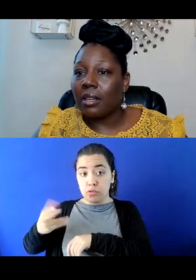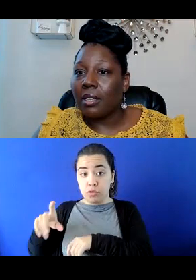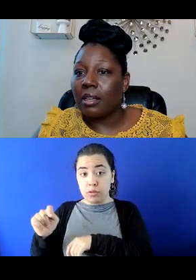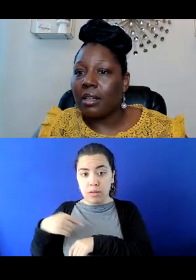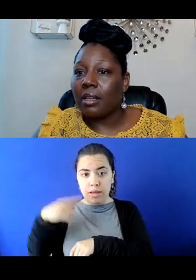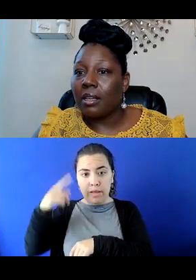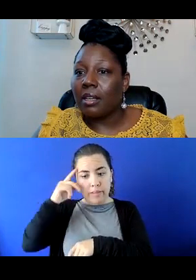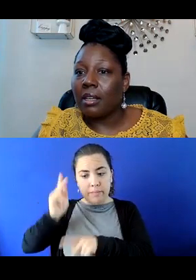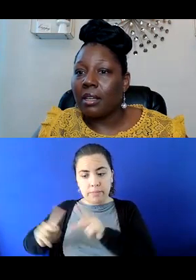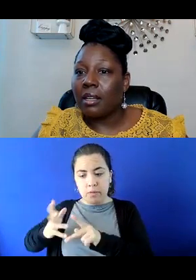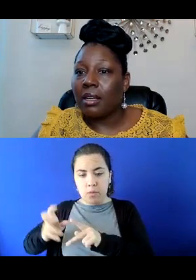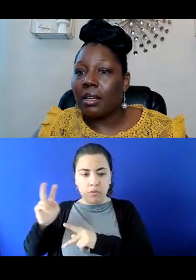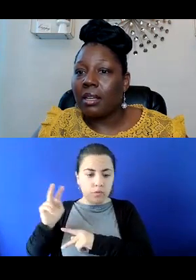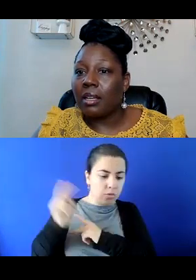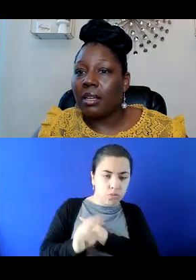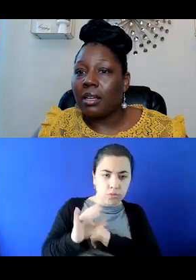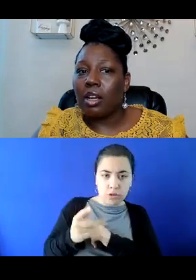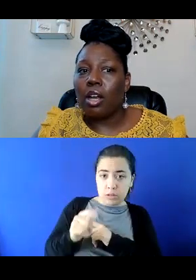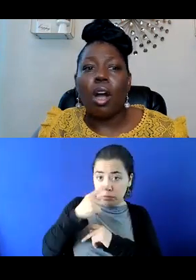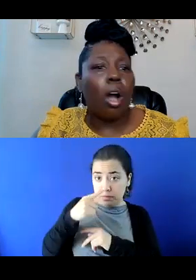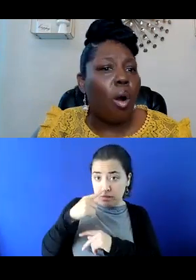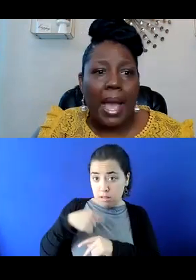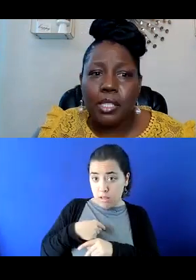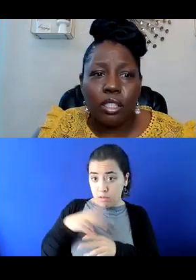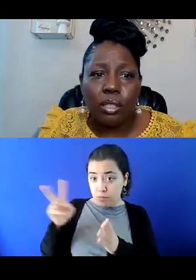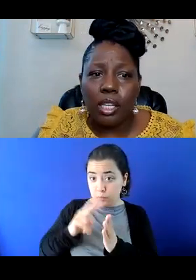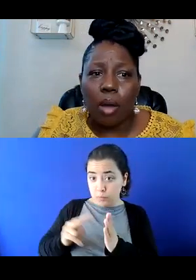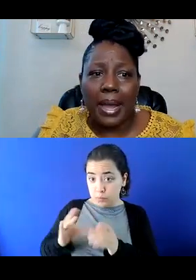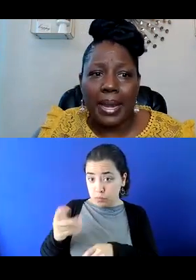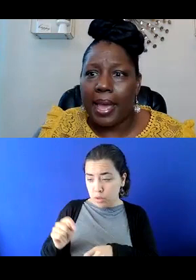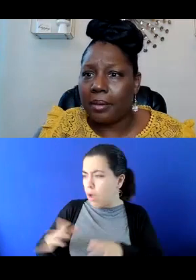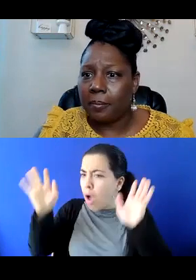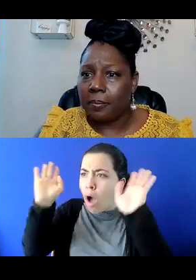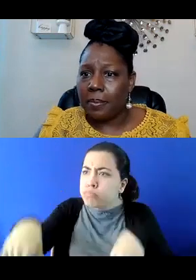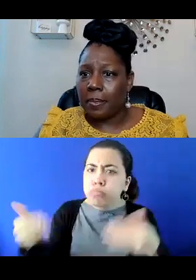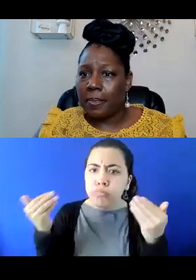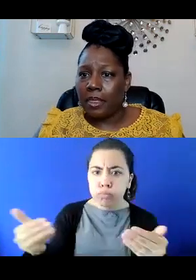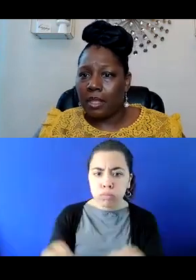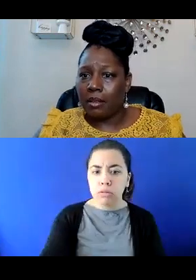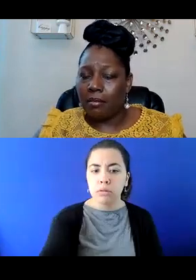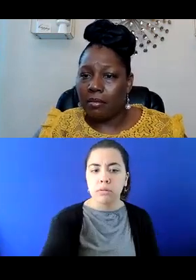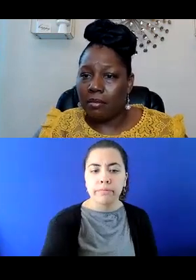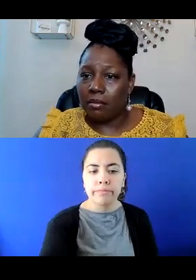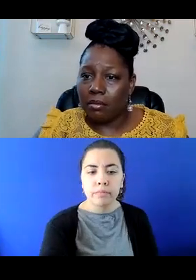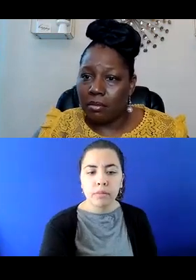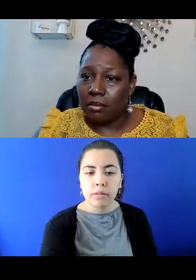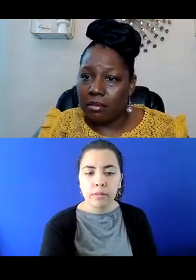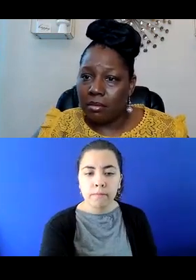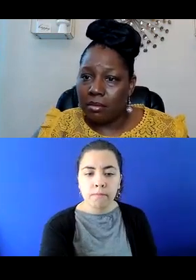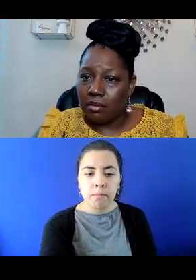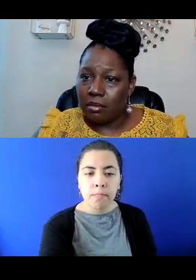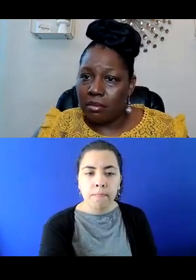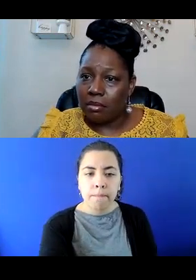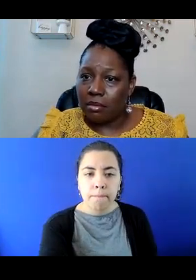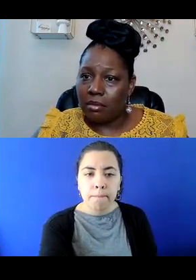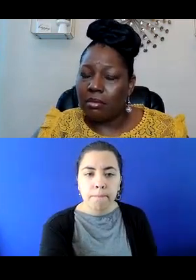you to hear. So do you mind if I read a couple of the comments? Oh, absolutely. Go right ahead. So somebody, I mean, we really appreciate